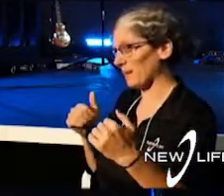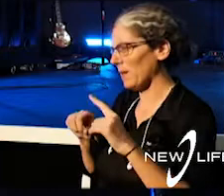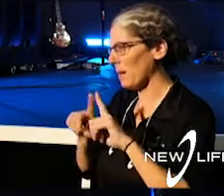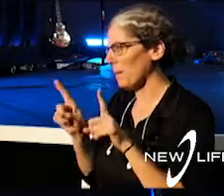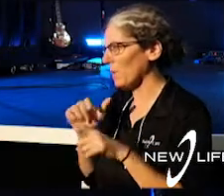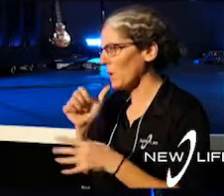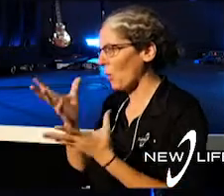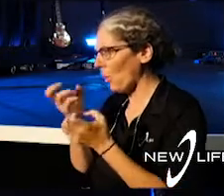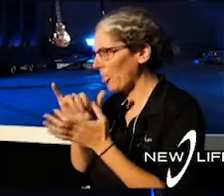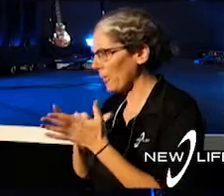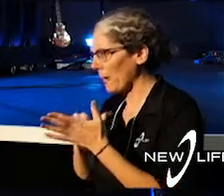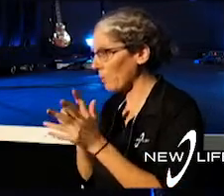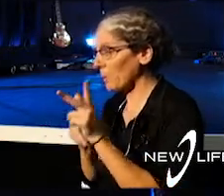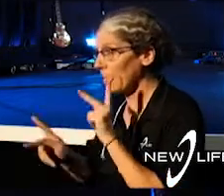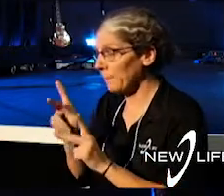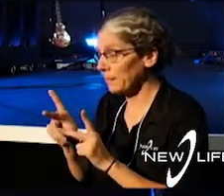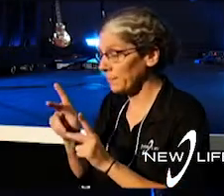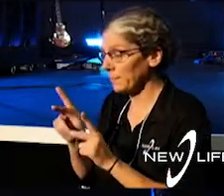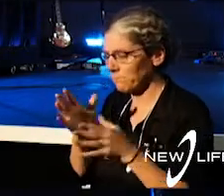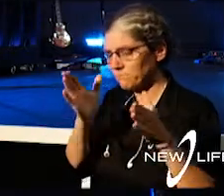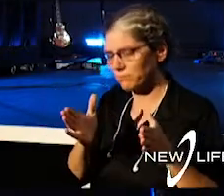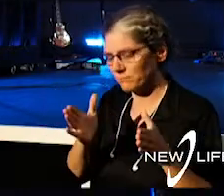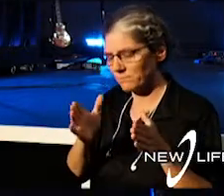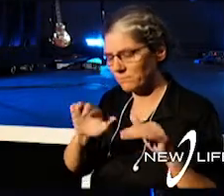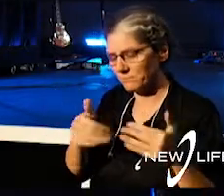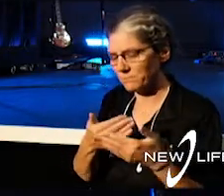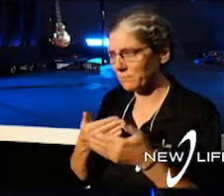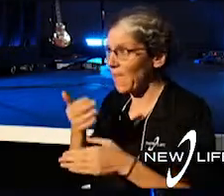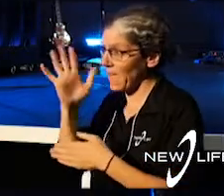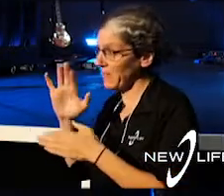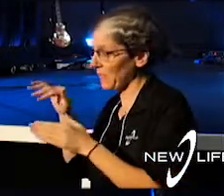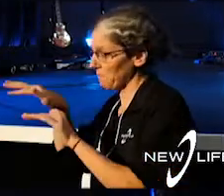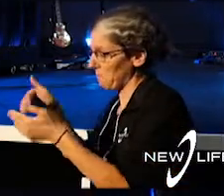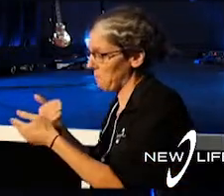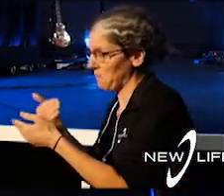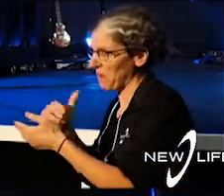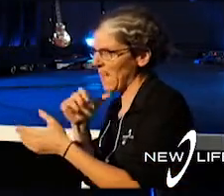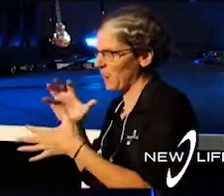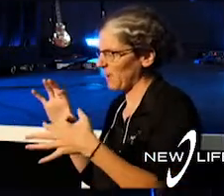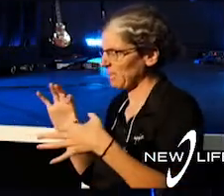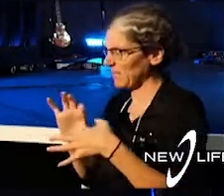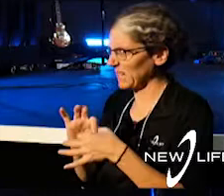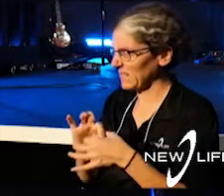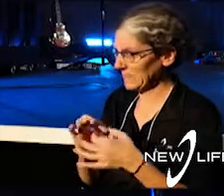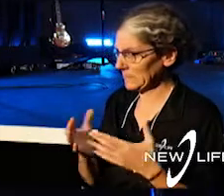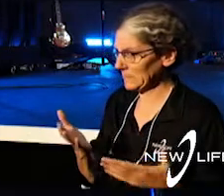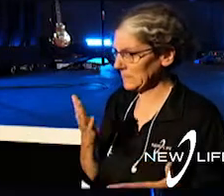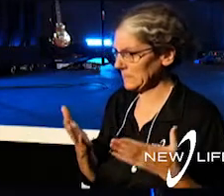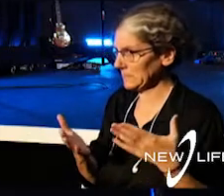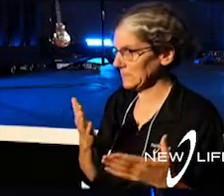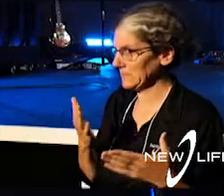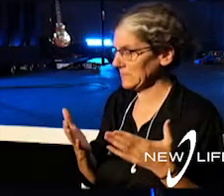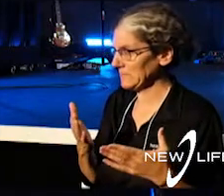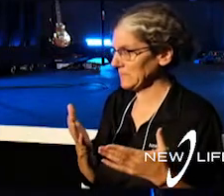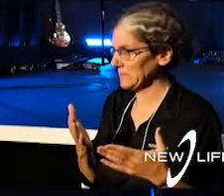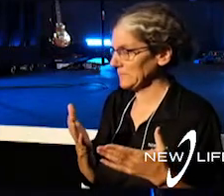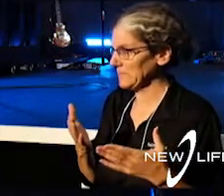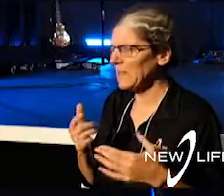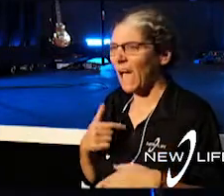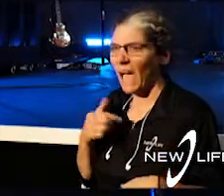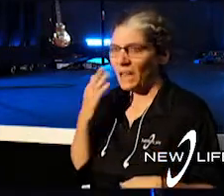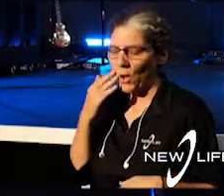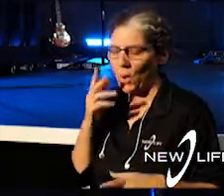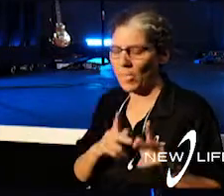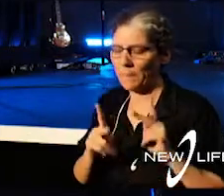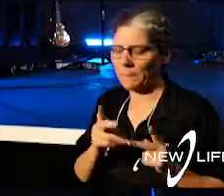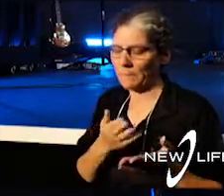the relationship with people in one box and our relationship with God in another box. It's like, God, I don't have a problem with you, but the people over here are nuts. And I know I'm